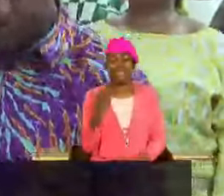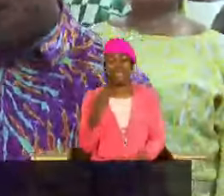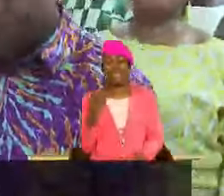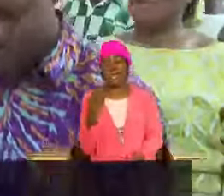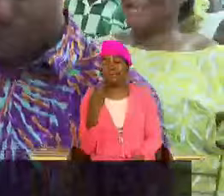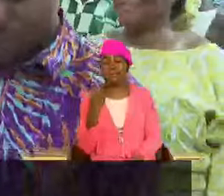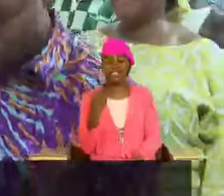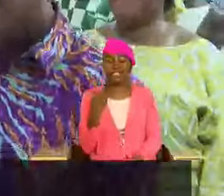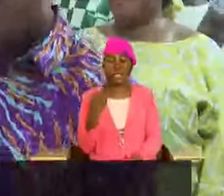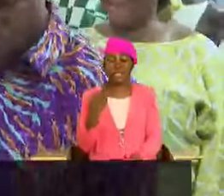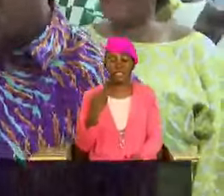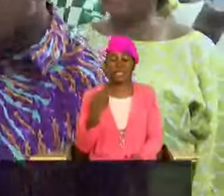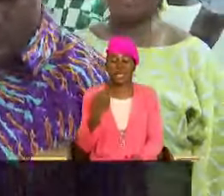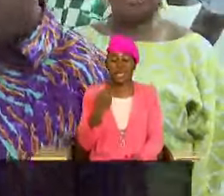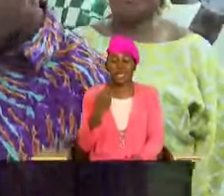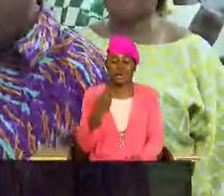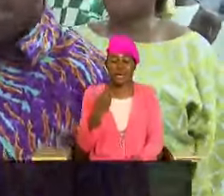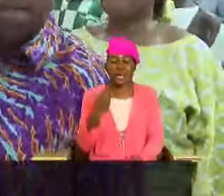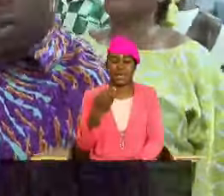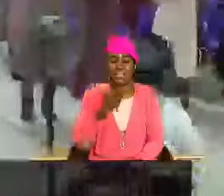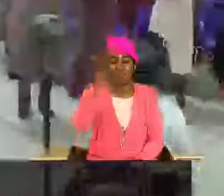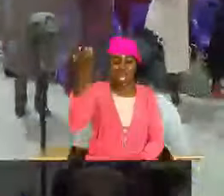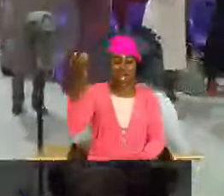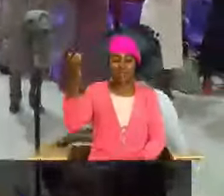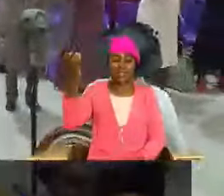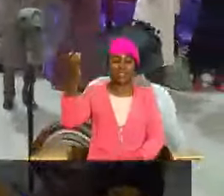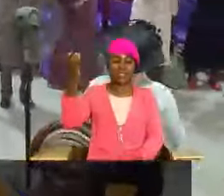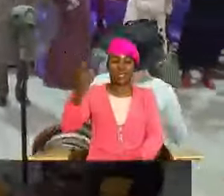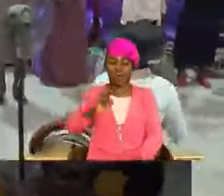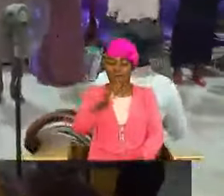mad can you shout let me hear your voice